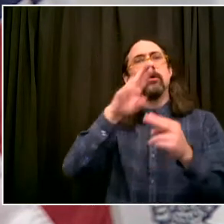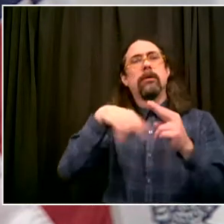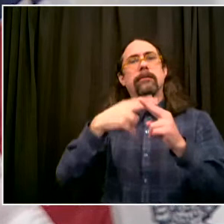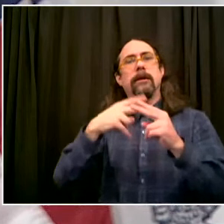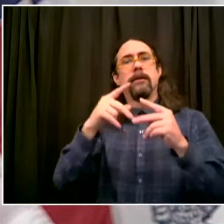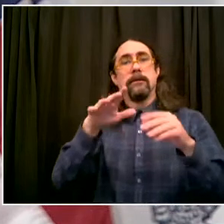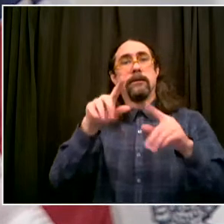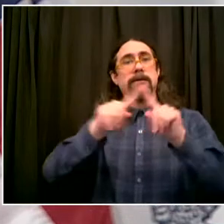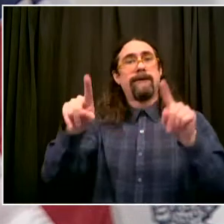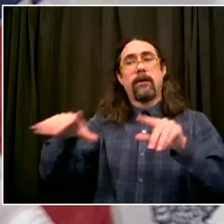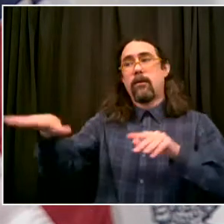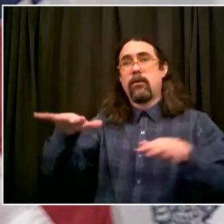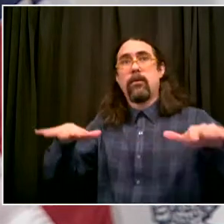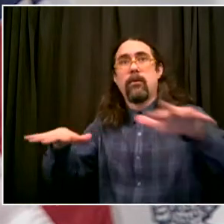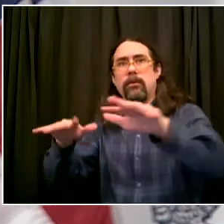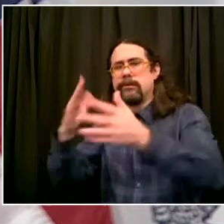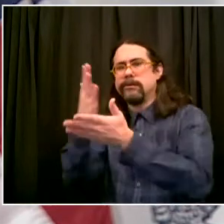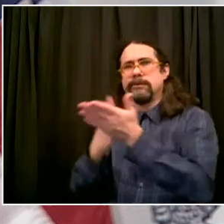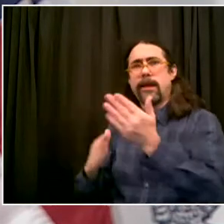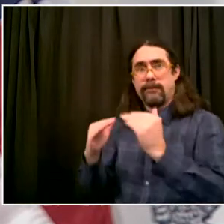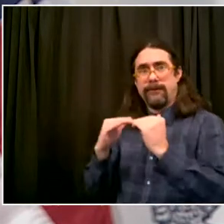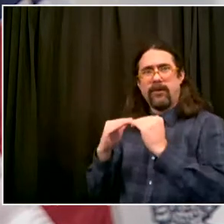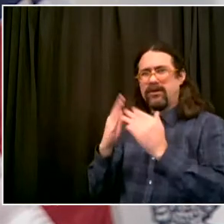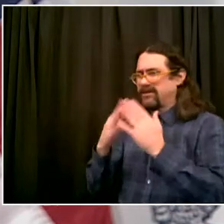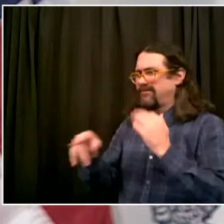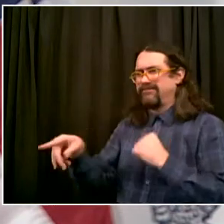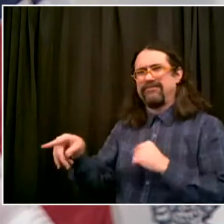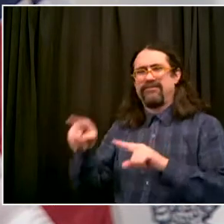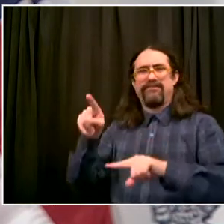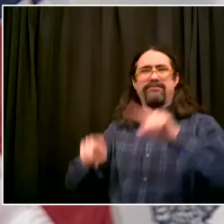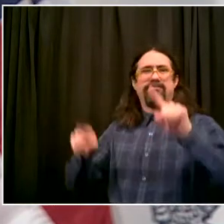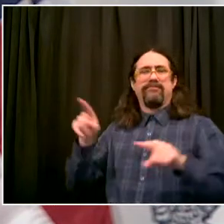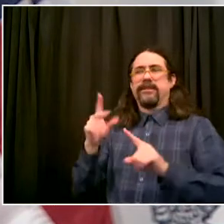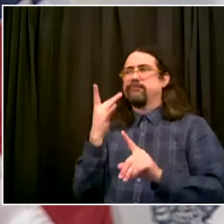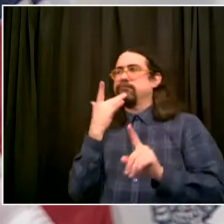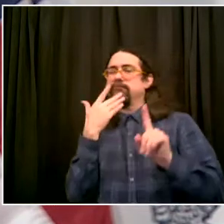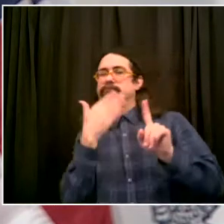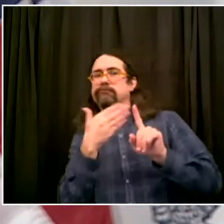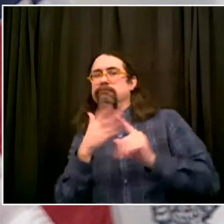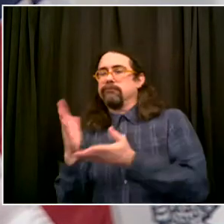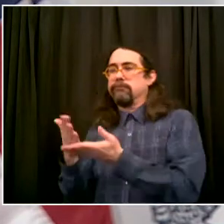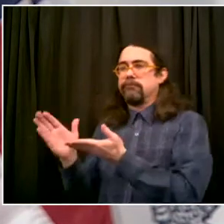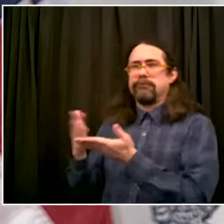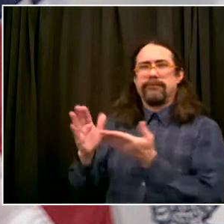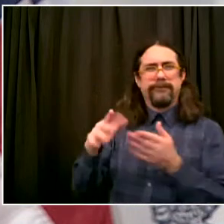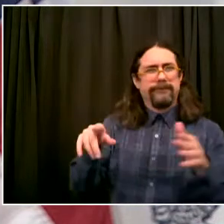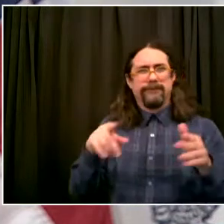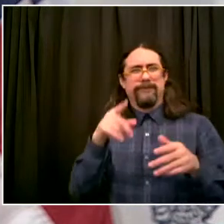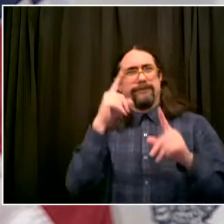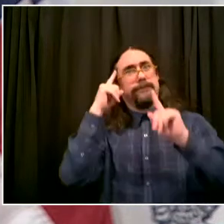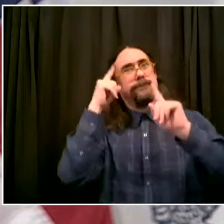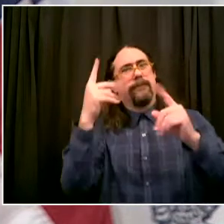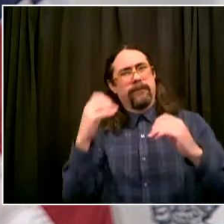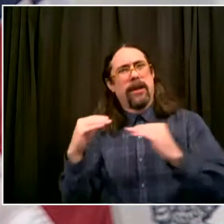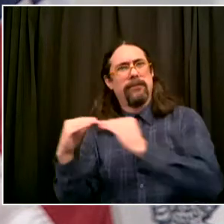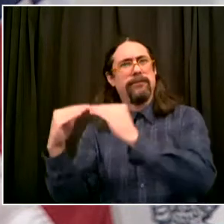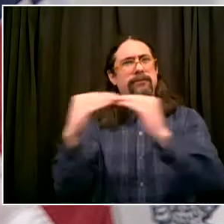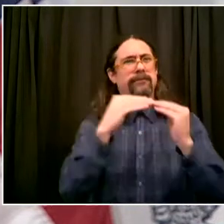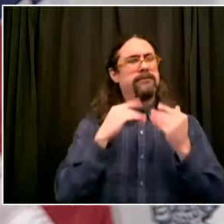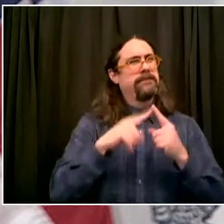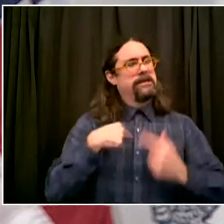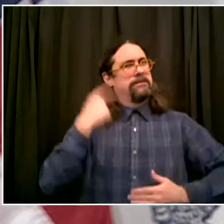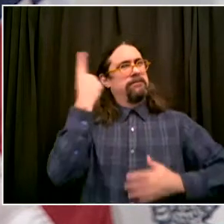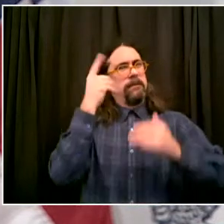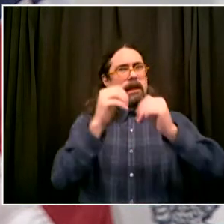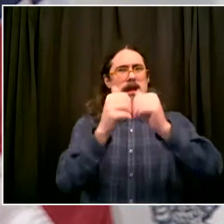lot more supply and we need to work on the real concerns about trust and hesitancy. This is